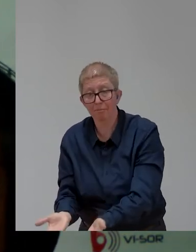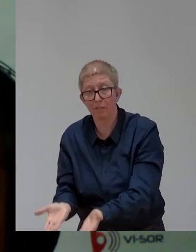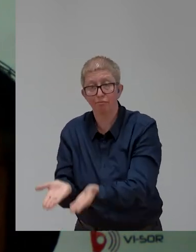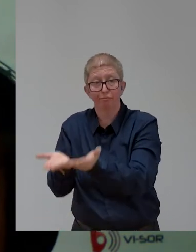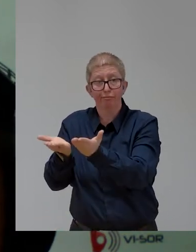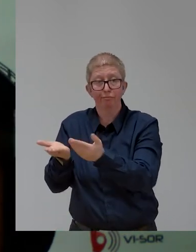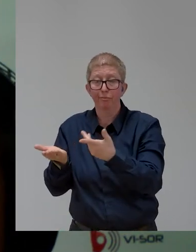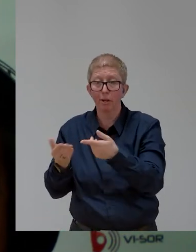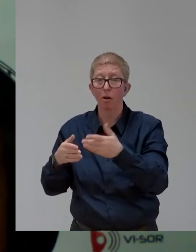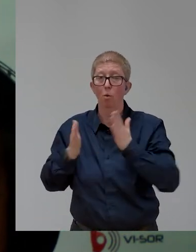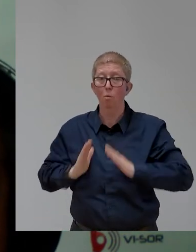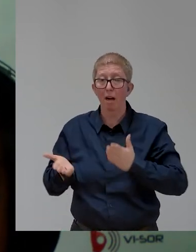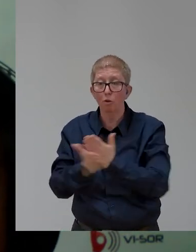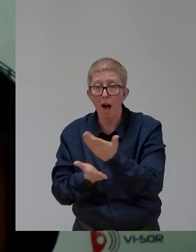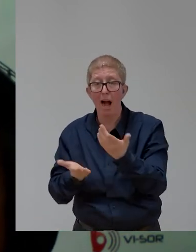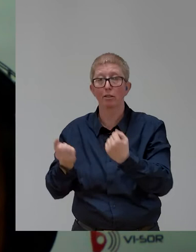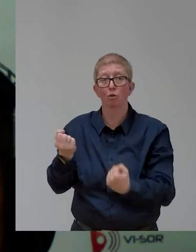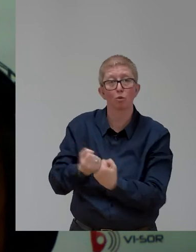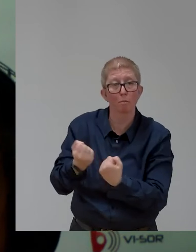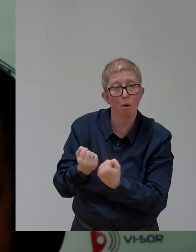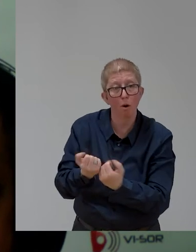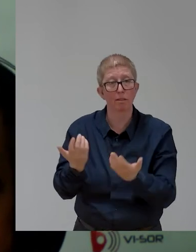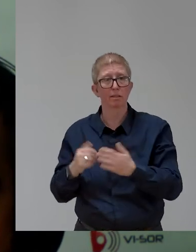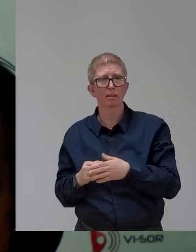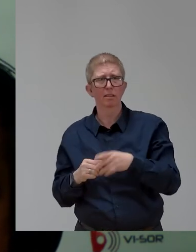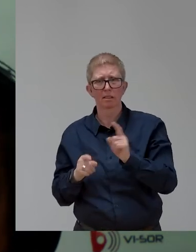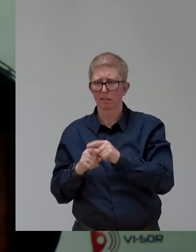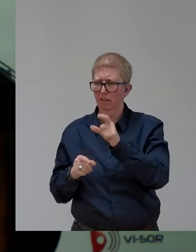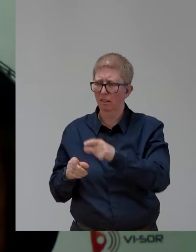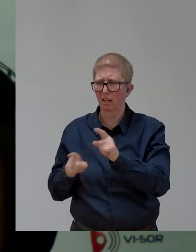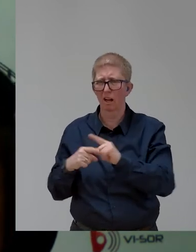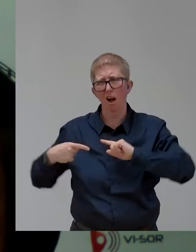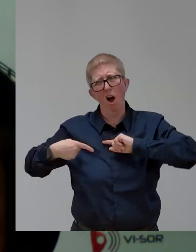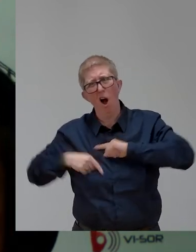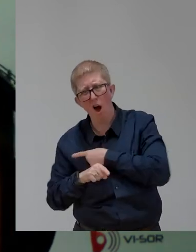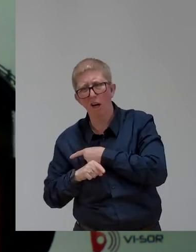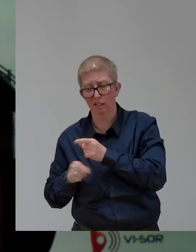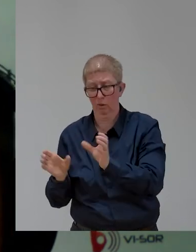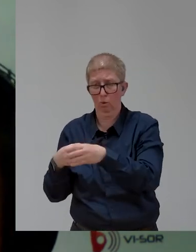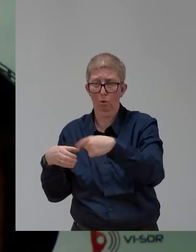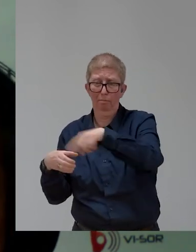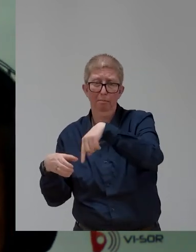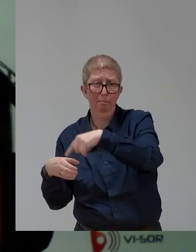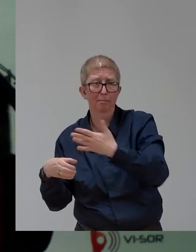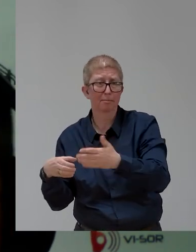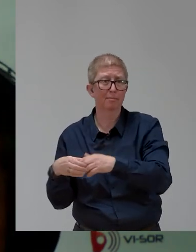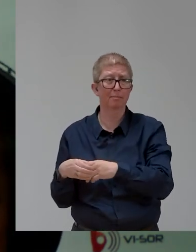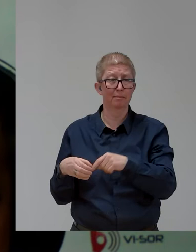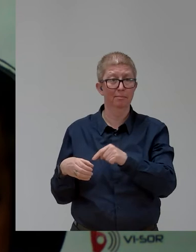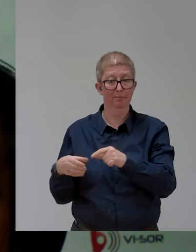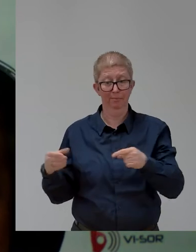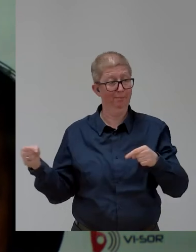well. Since this could be the platform to propose a link between both sectors. Although